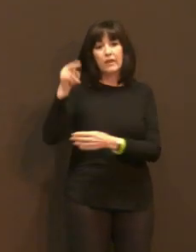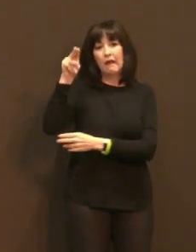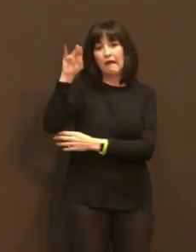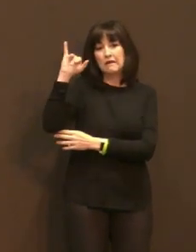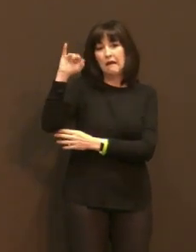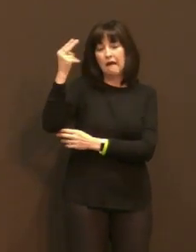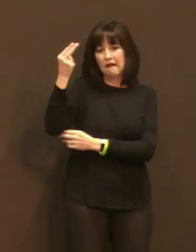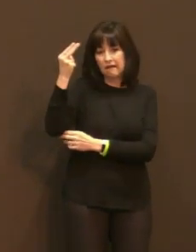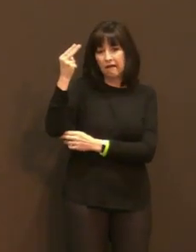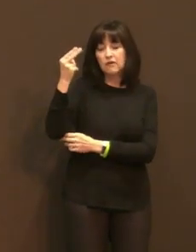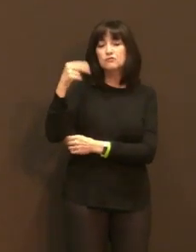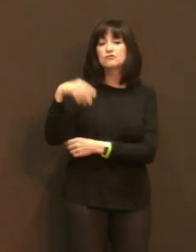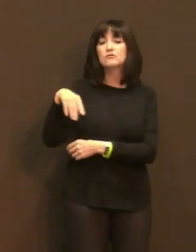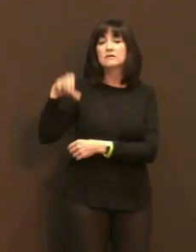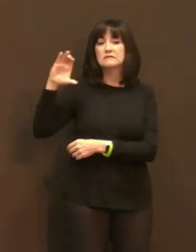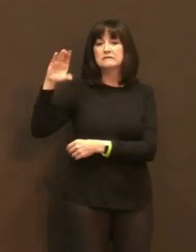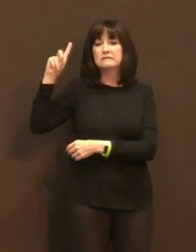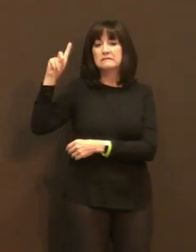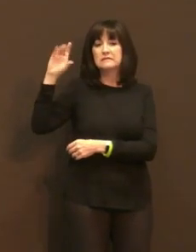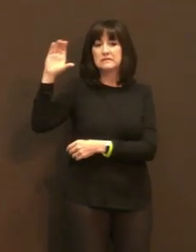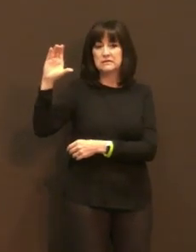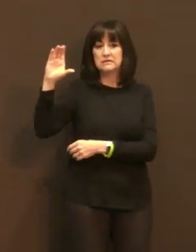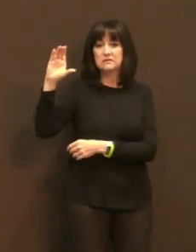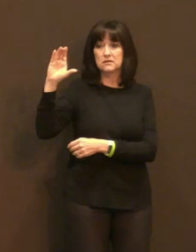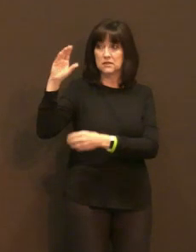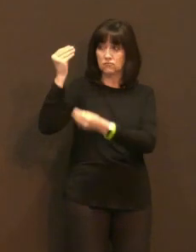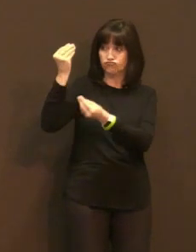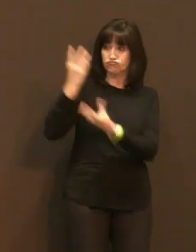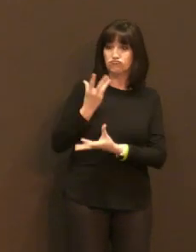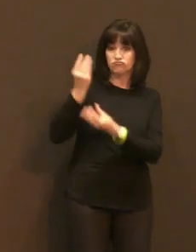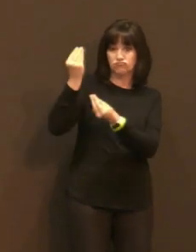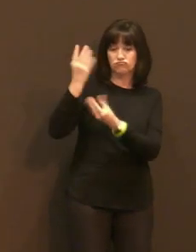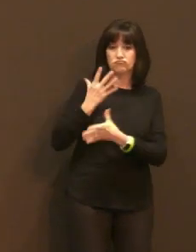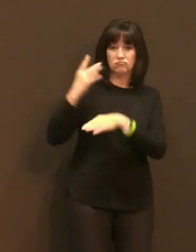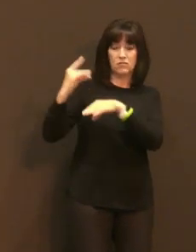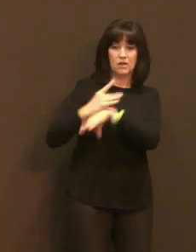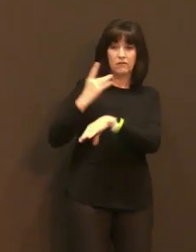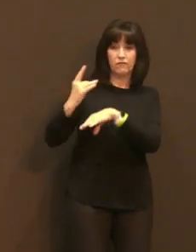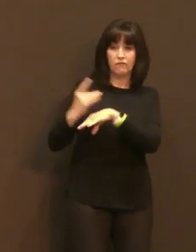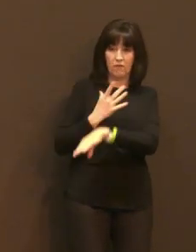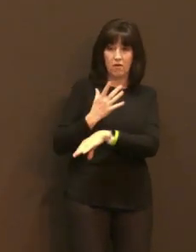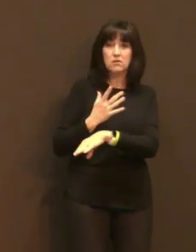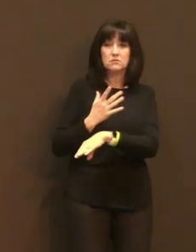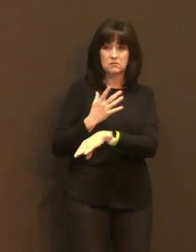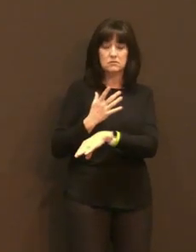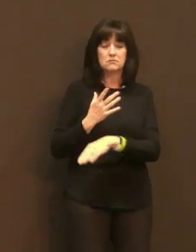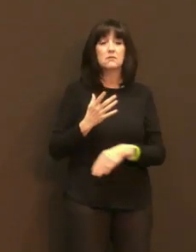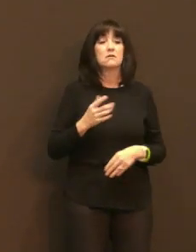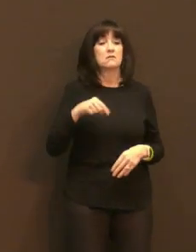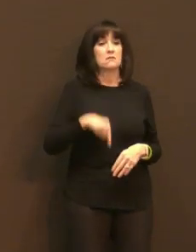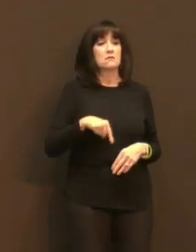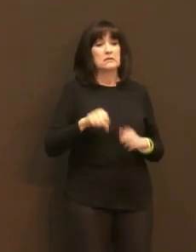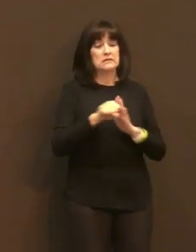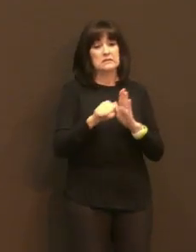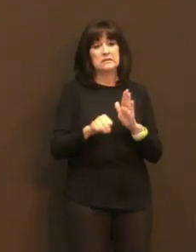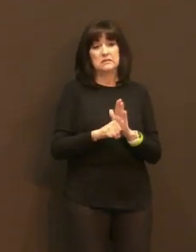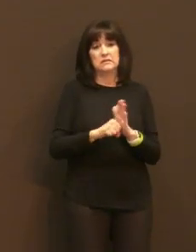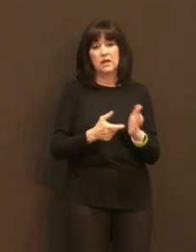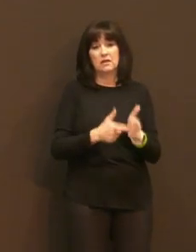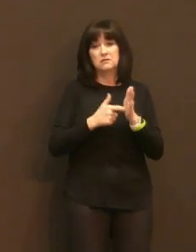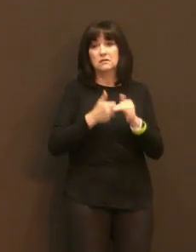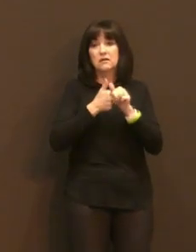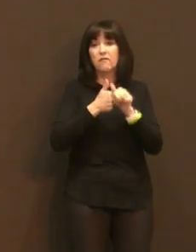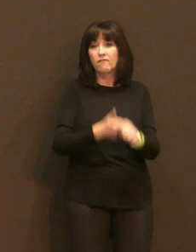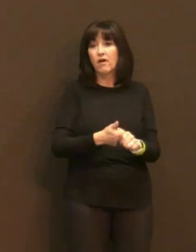and there are general principles that states need to follow in making their decisions. They